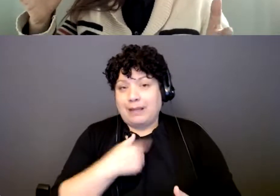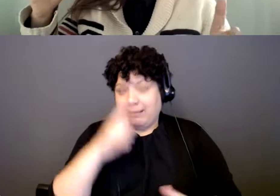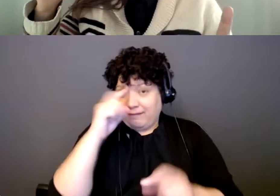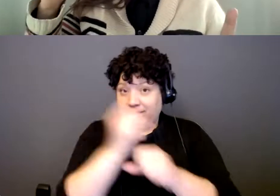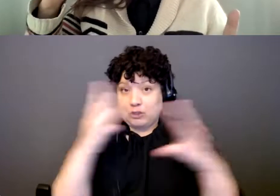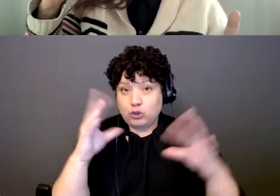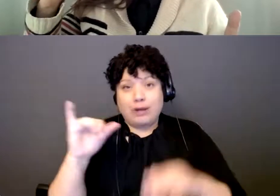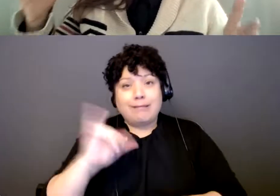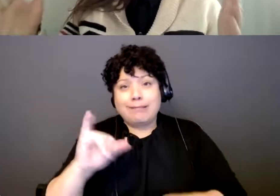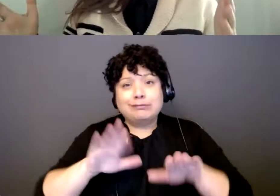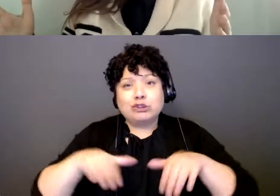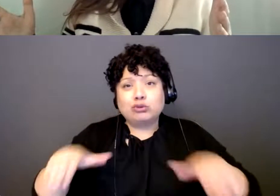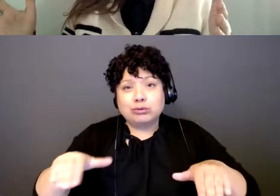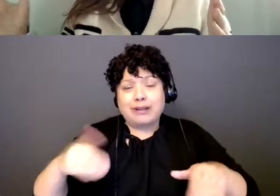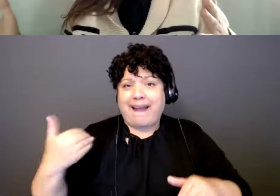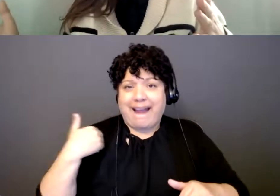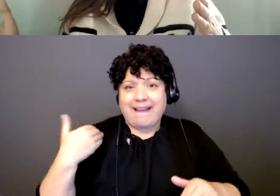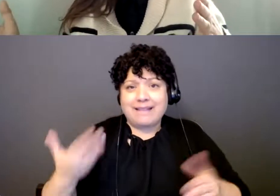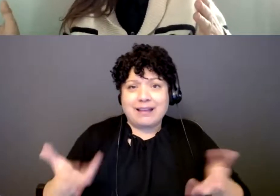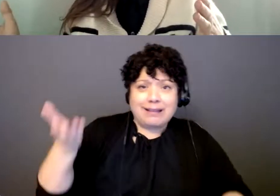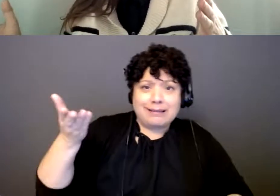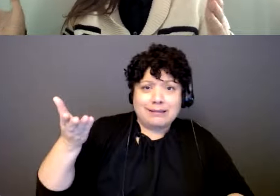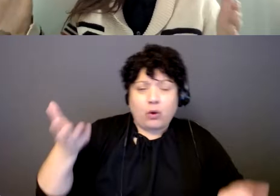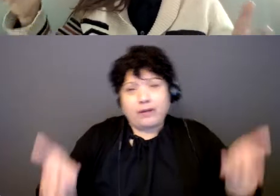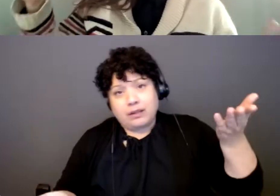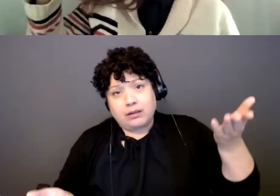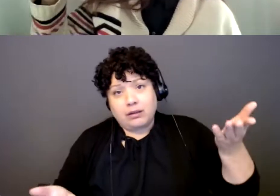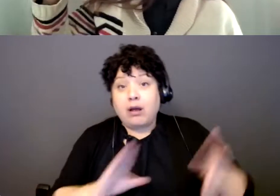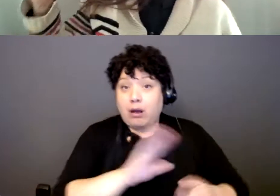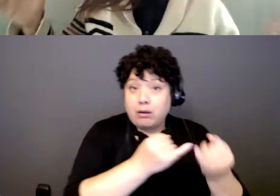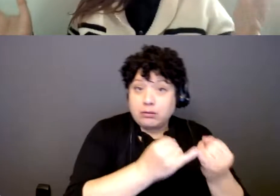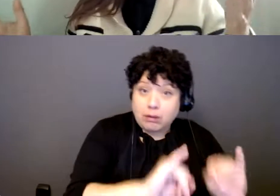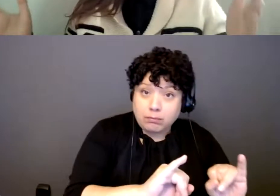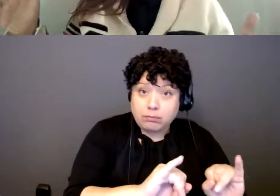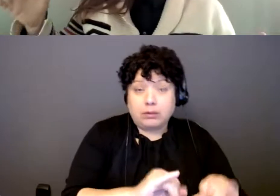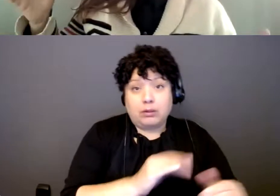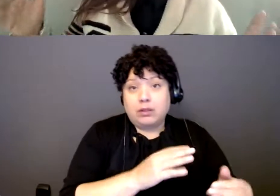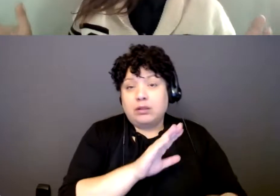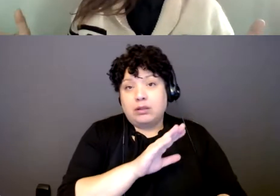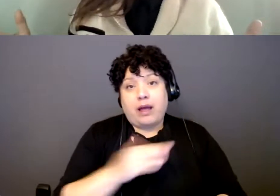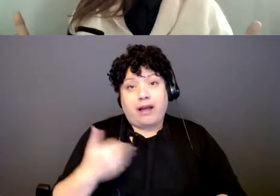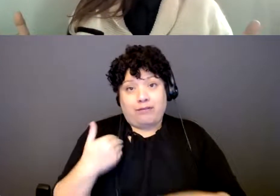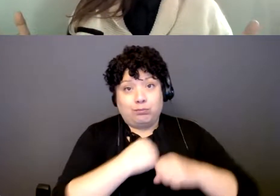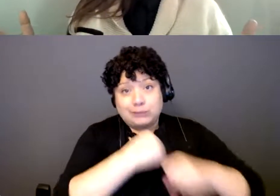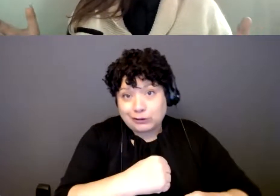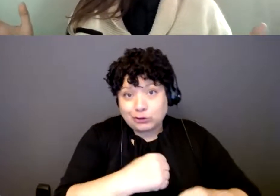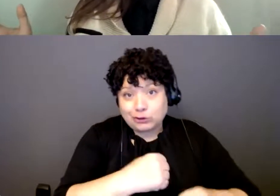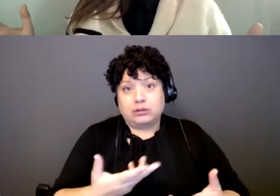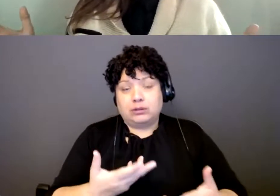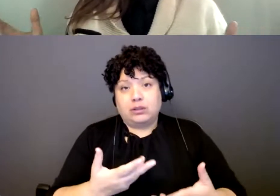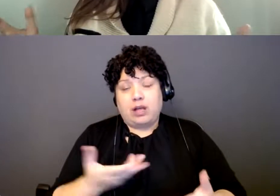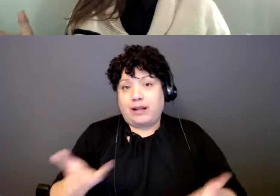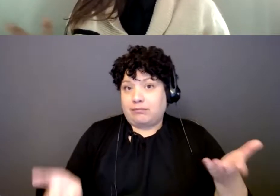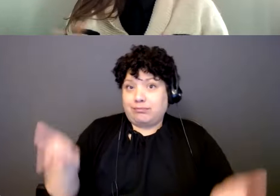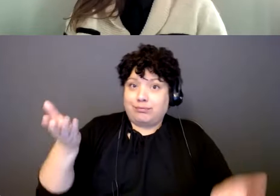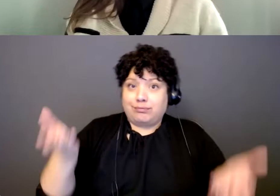and autonomy of the person on one side of the teeter-totter and protection on the other. Thank you so much for your answers